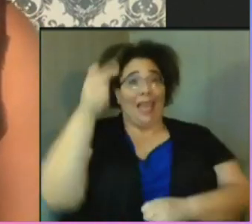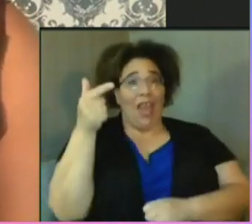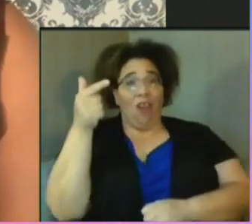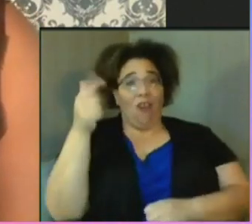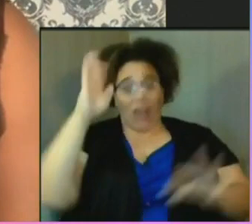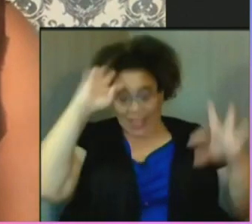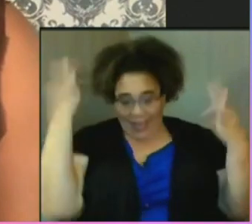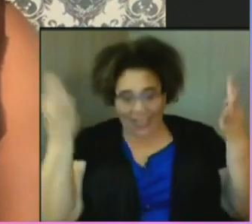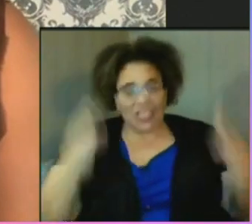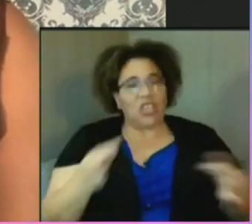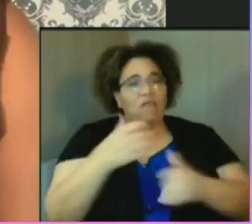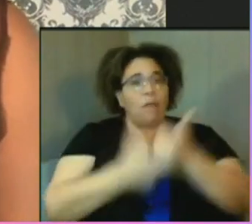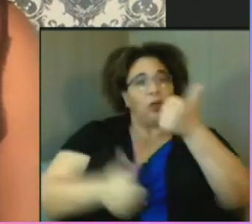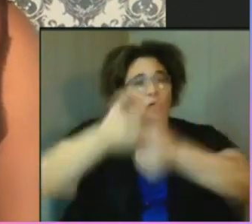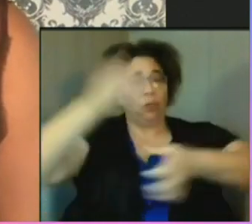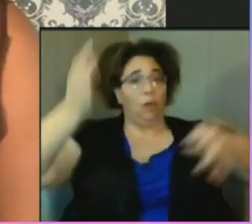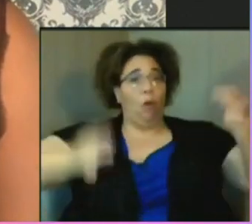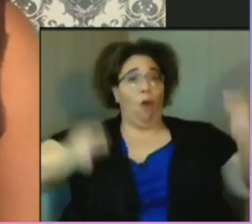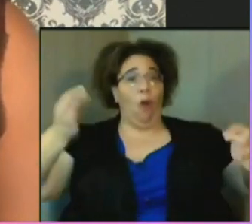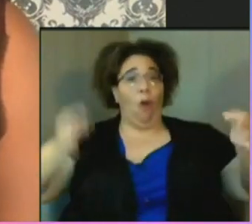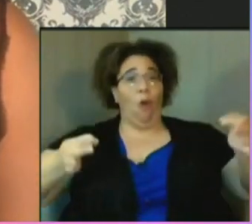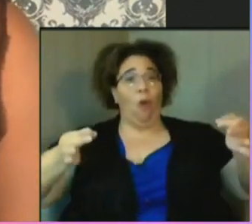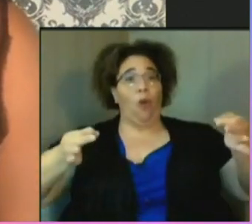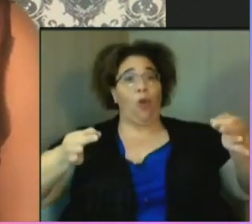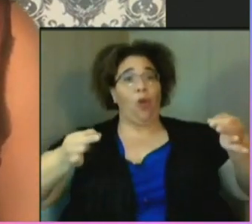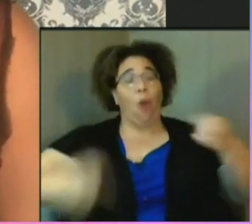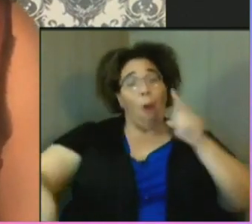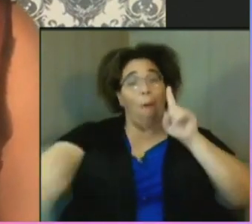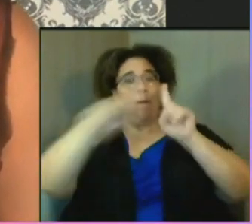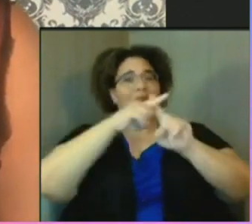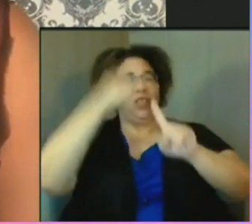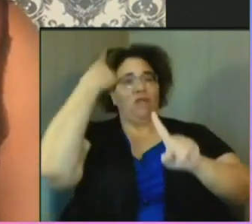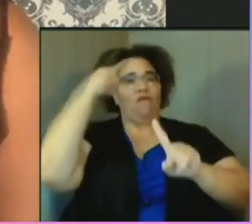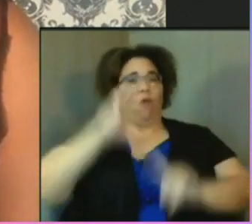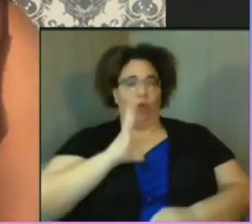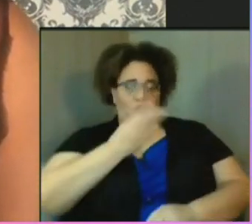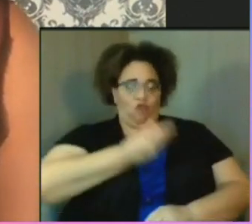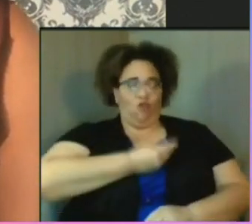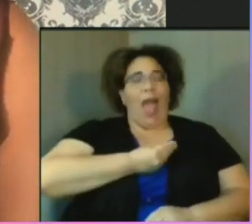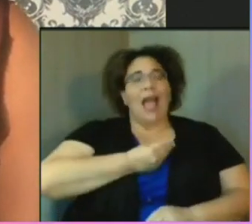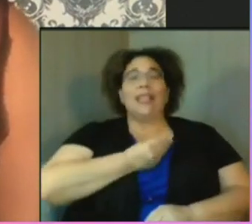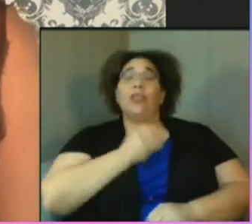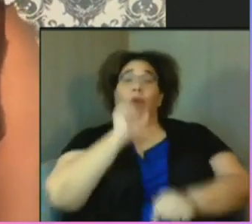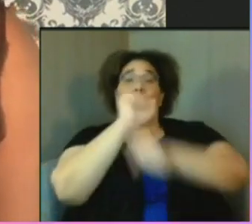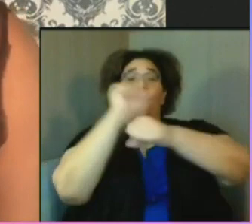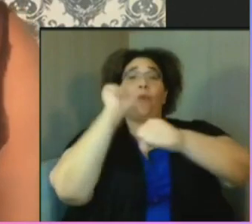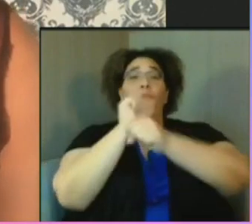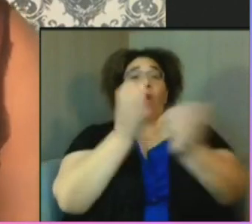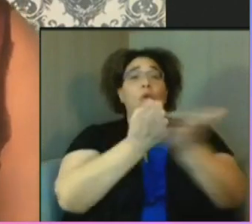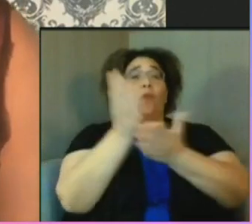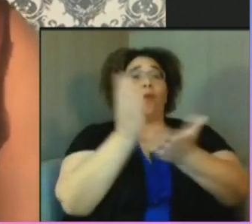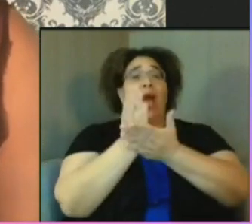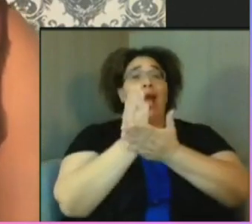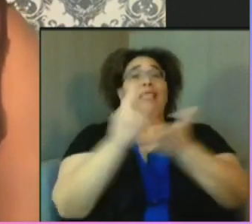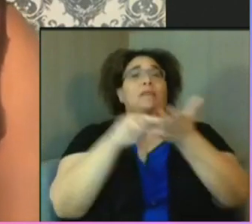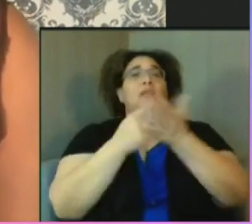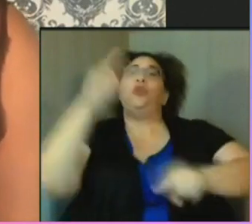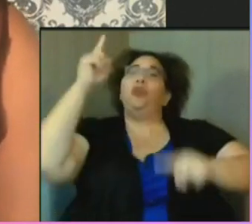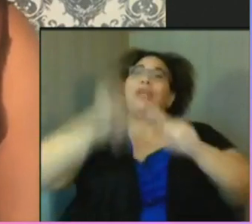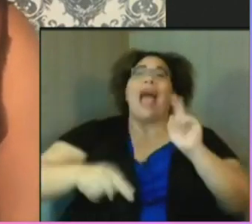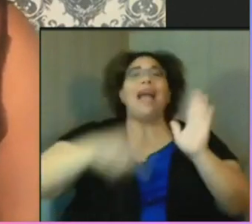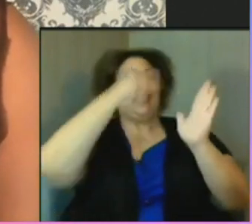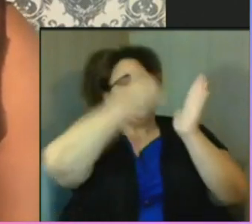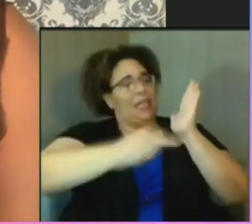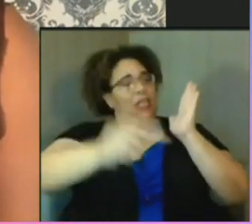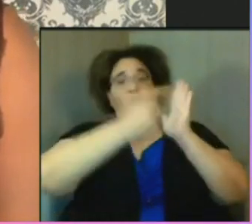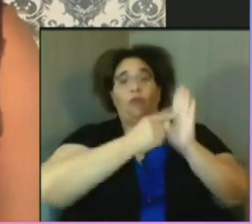is the ruling by the Supreme Court affirmatively for trans employment rights, the inability to discriminate against us in